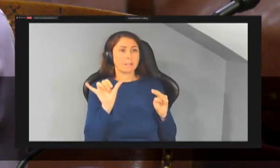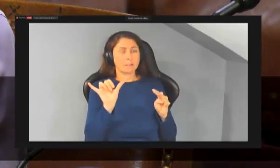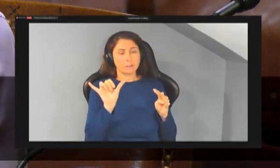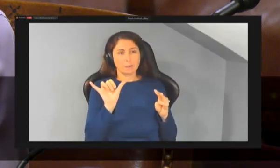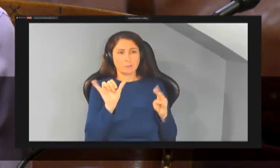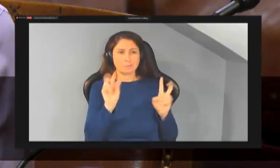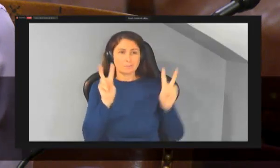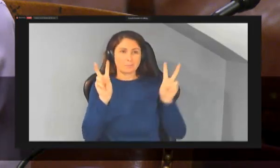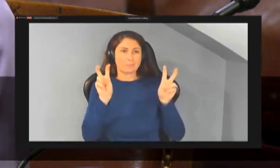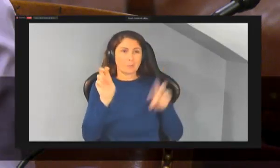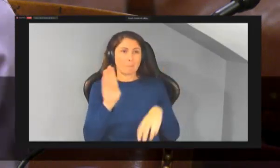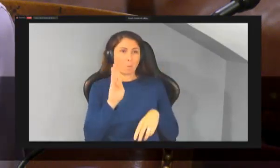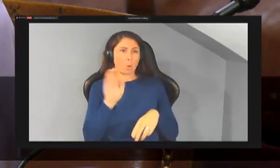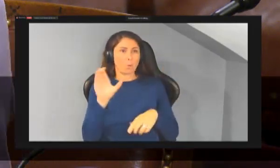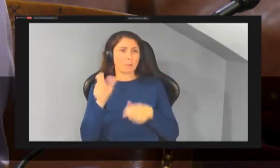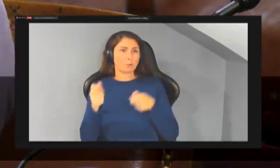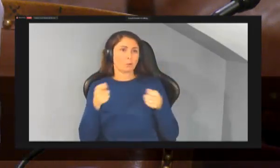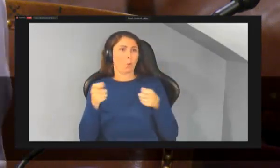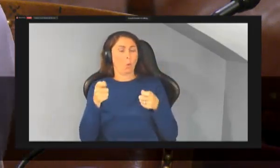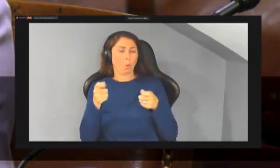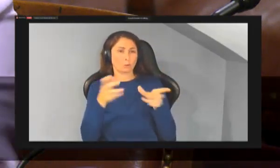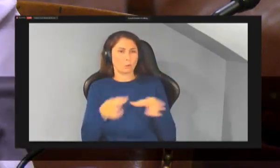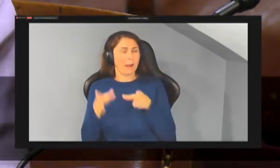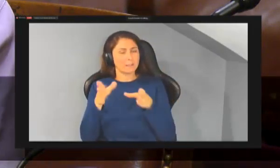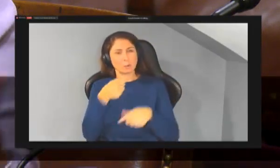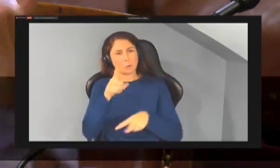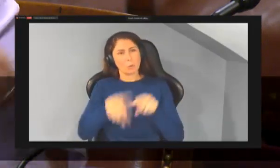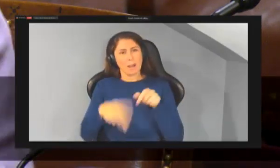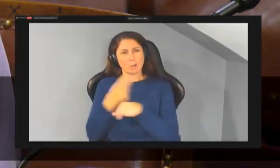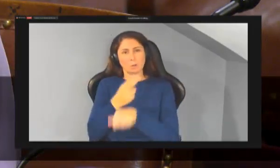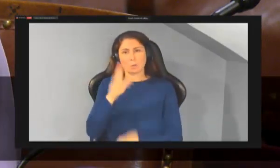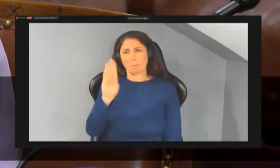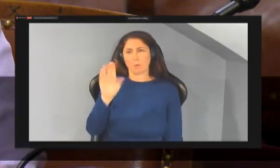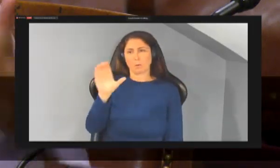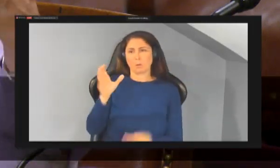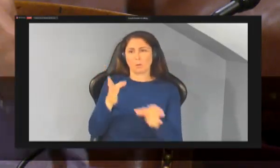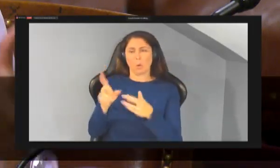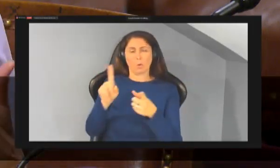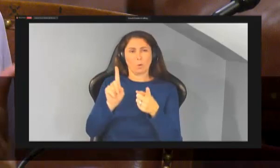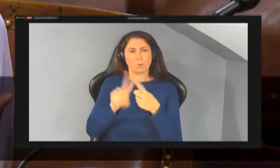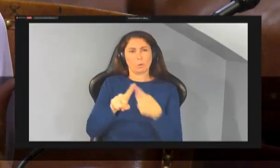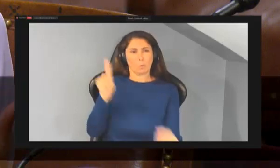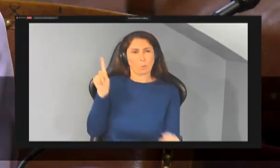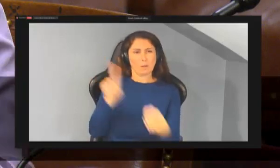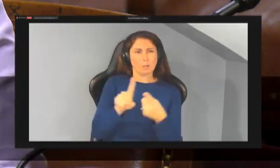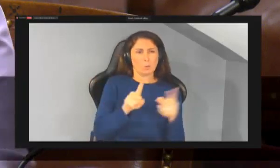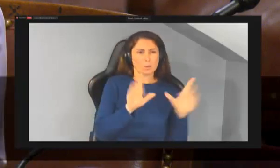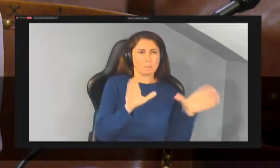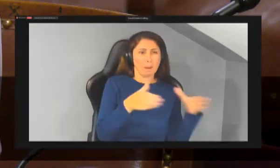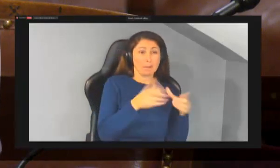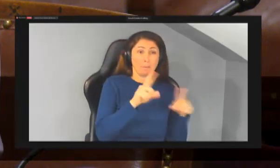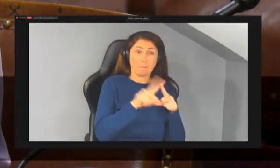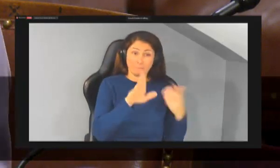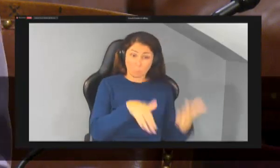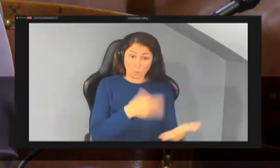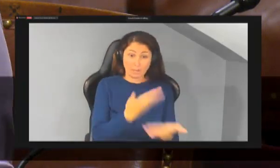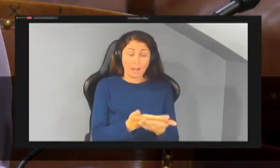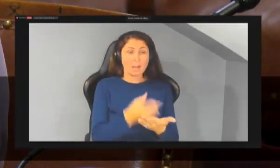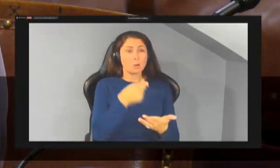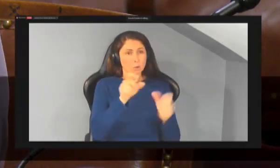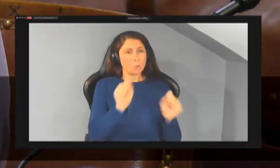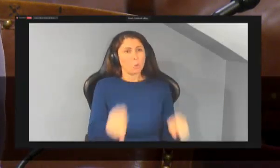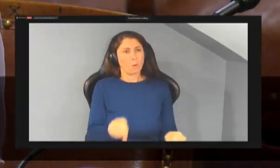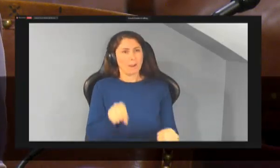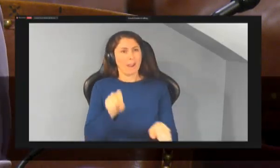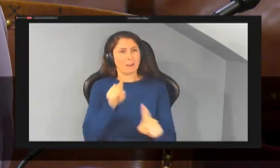control strategies. Mm-hmm. But you know, you can't use birth control strategy to reduce the population, but if you get where you want to be, you can go there. To do that,